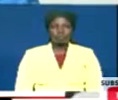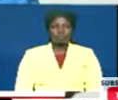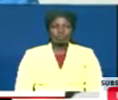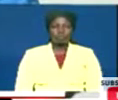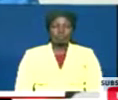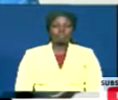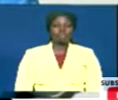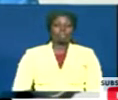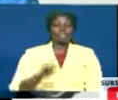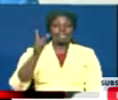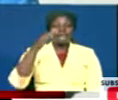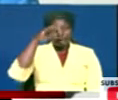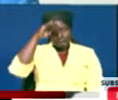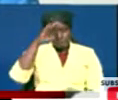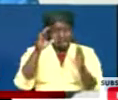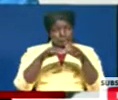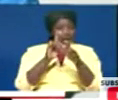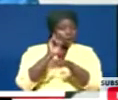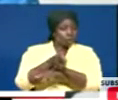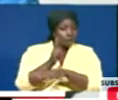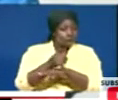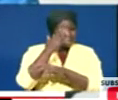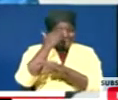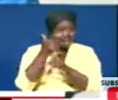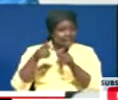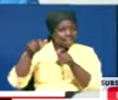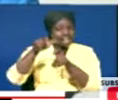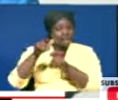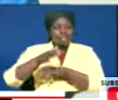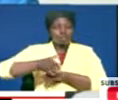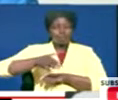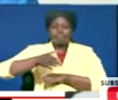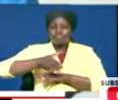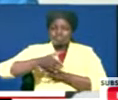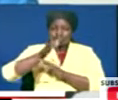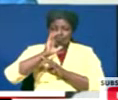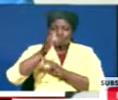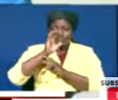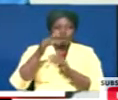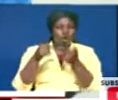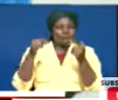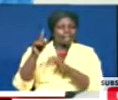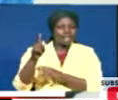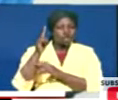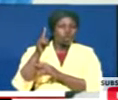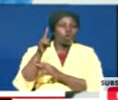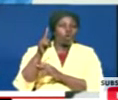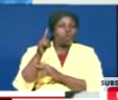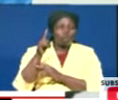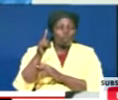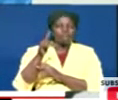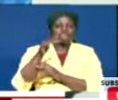Kenya Breweries Limited is warning of a rise in the consumption of illegal brews due to the rising alcohol taxation in the country.